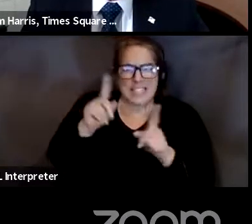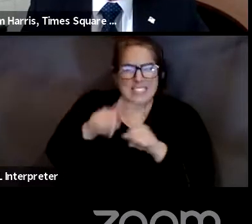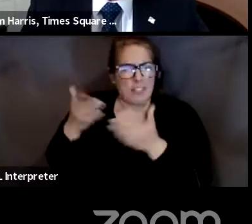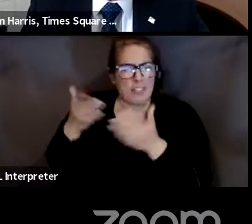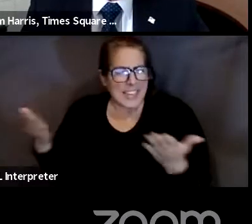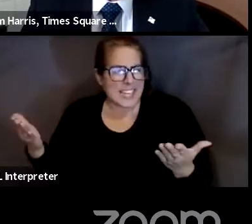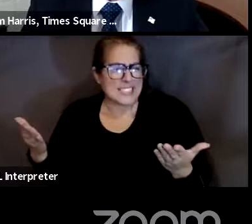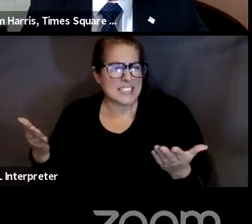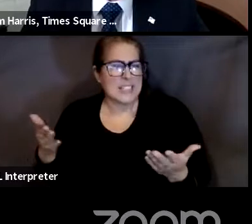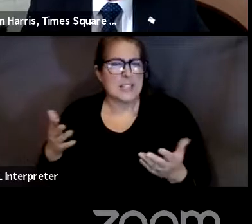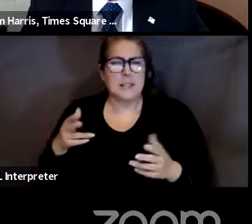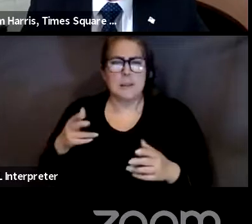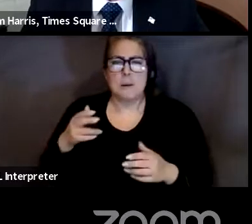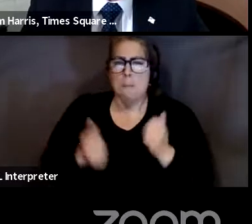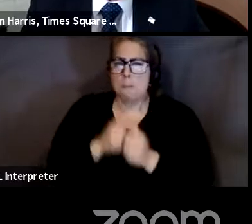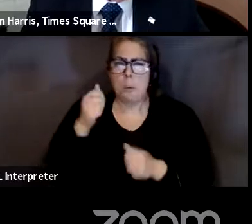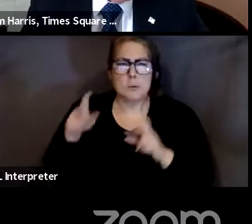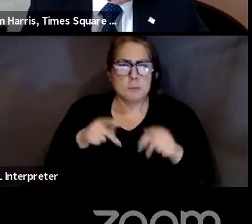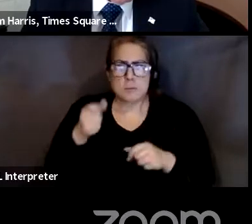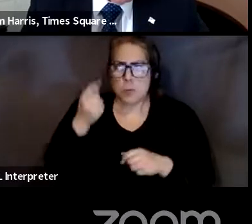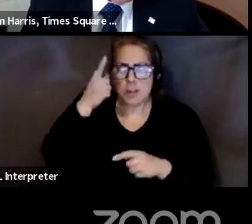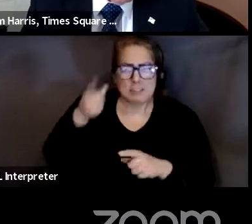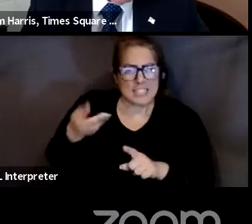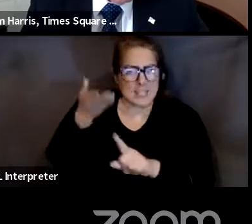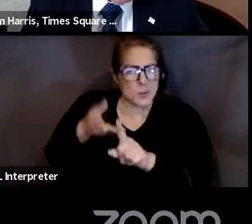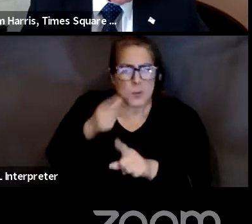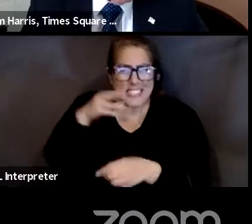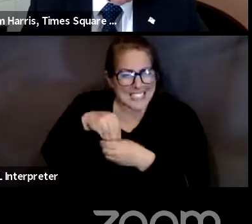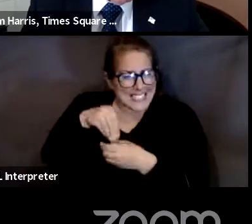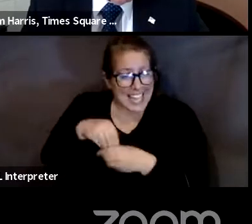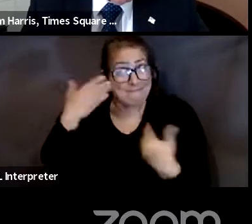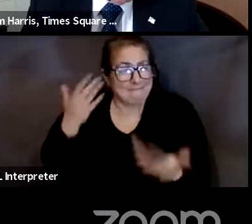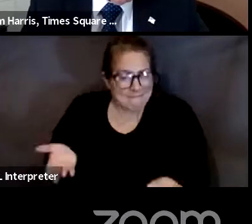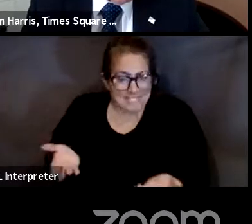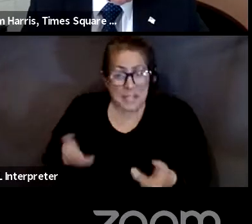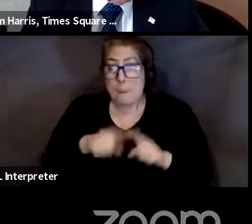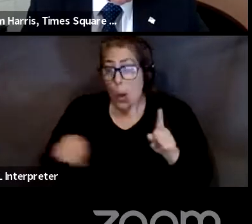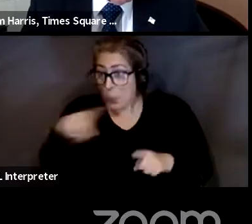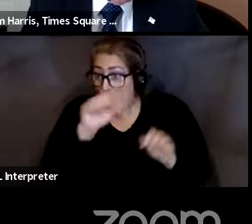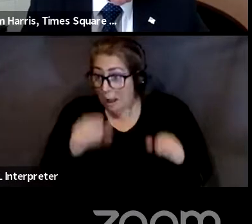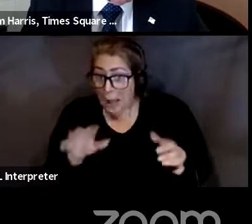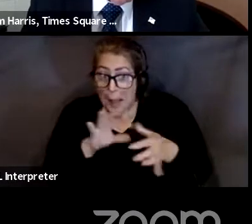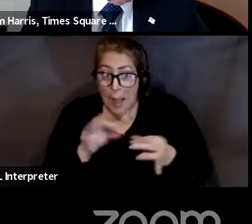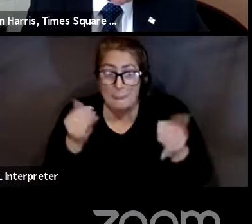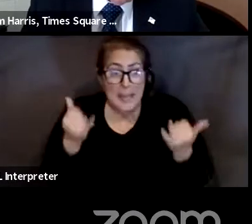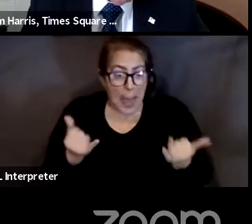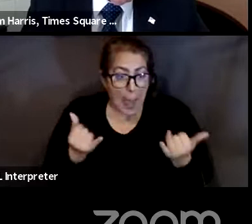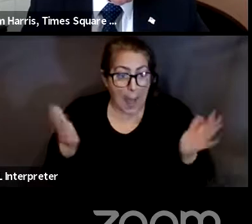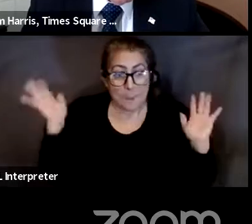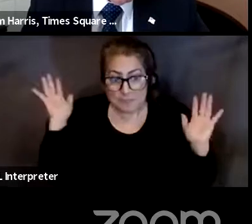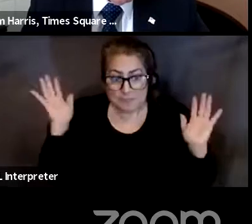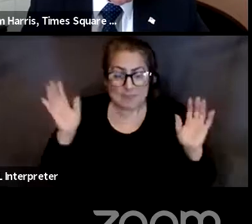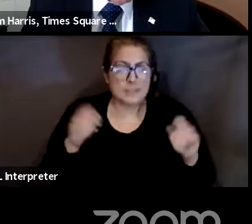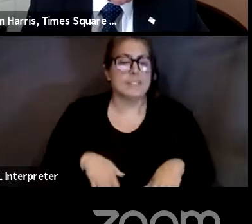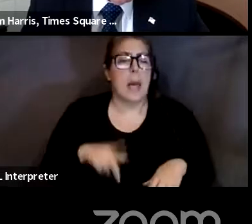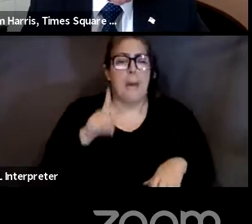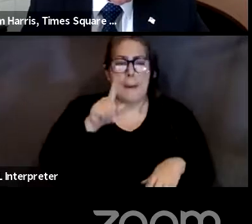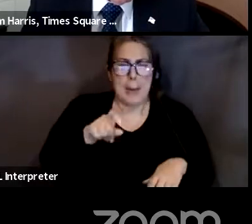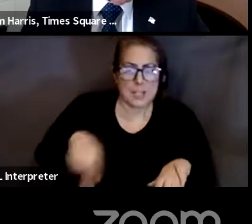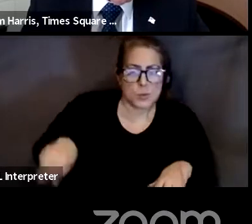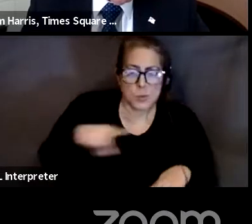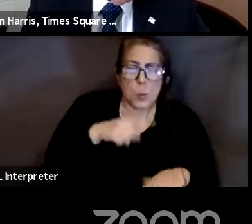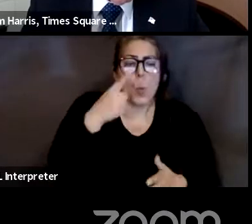knows what he's actually going to do. So anyone jump in on this. What are you actually